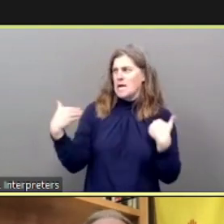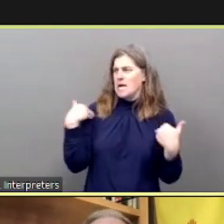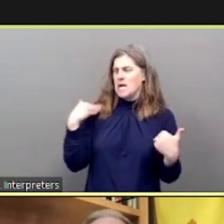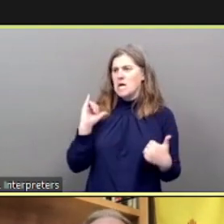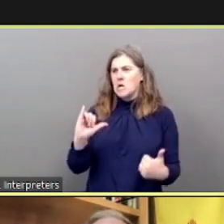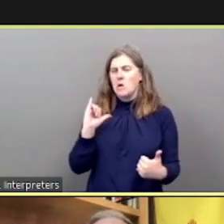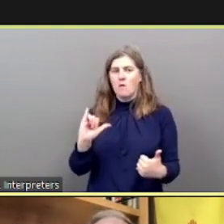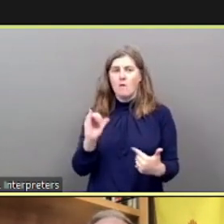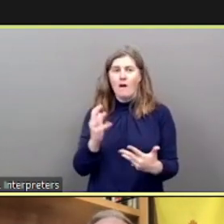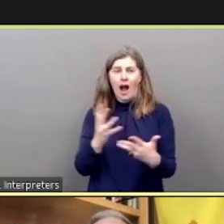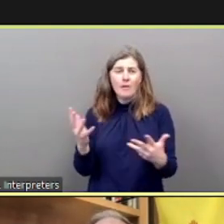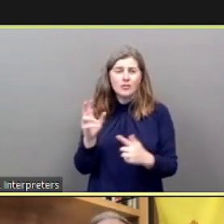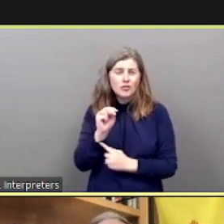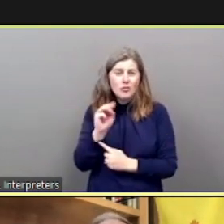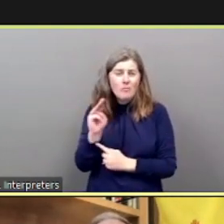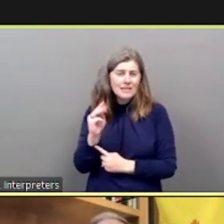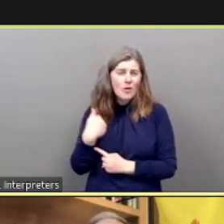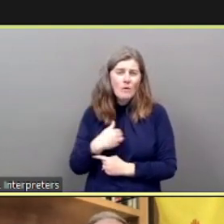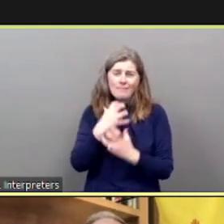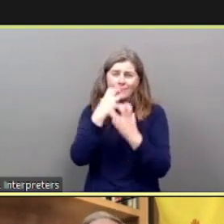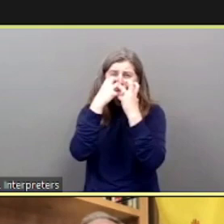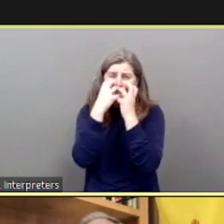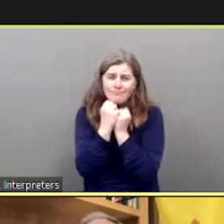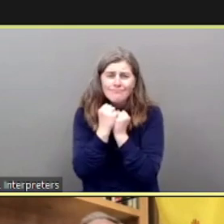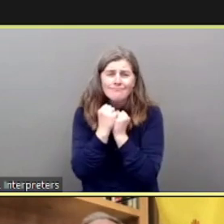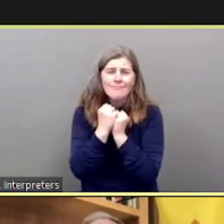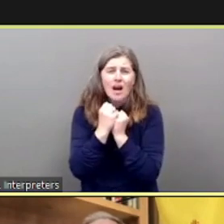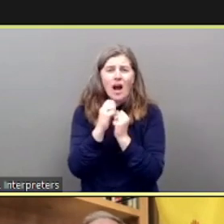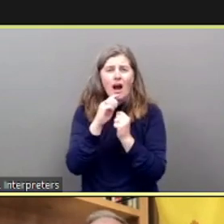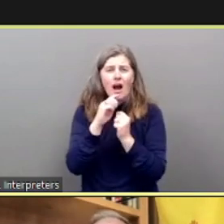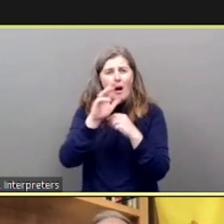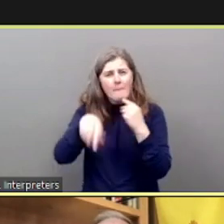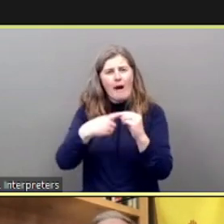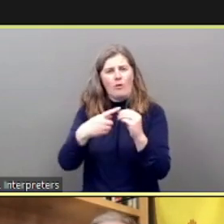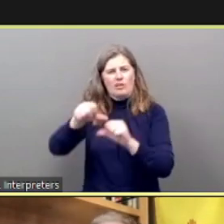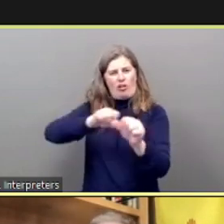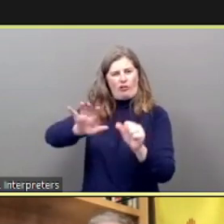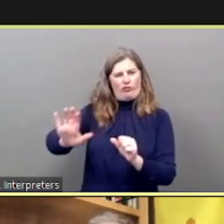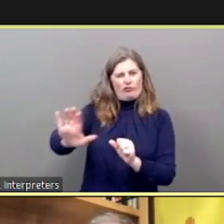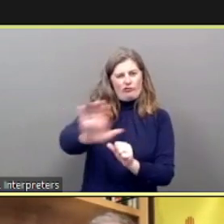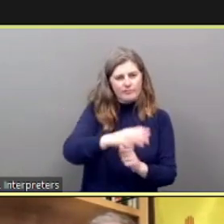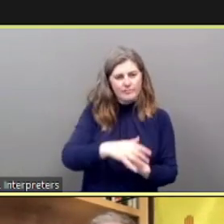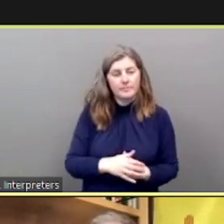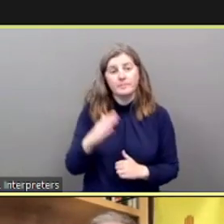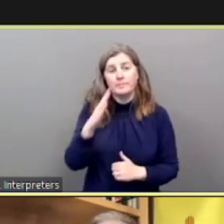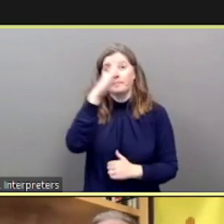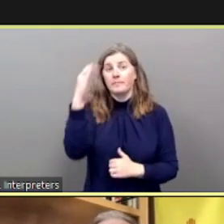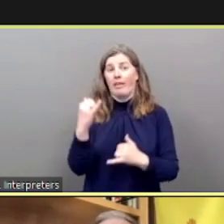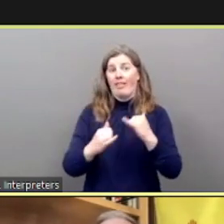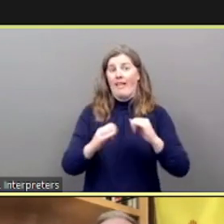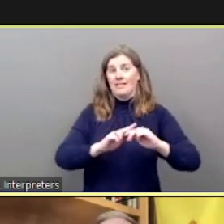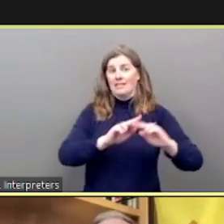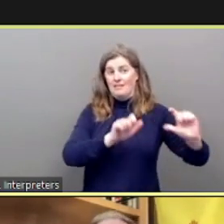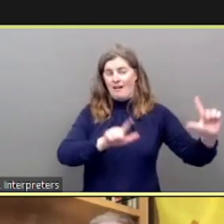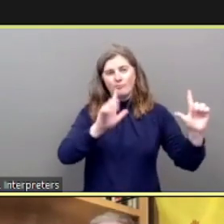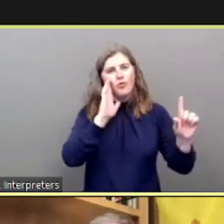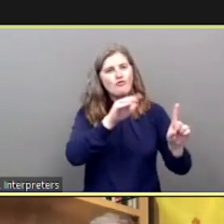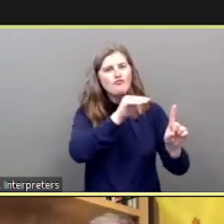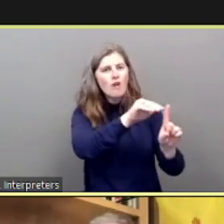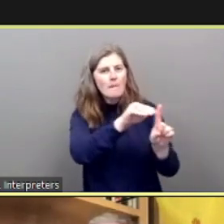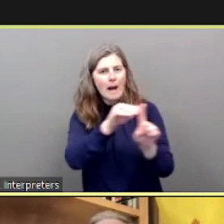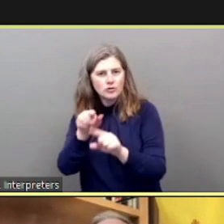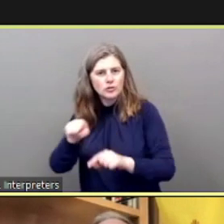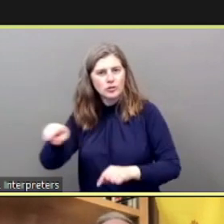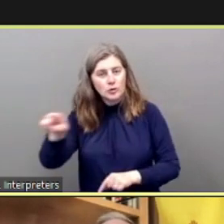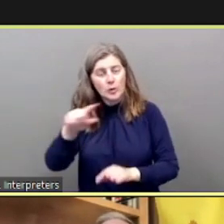New Mexicans really do care about other New Mexicans. And then the last slide, just a reminder